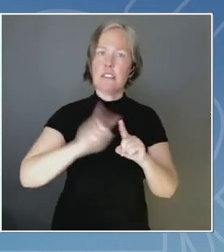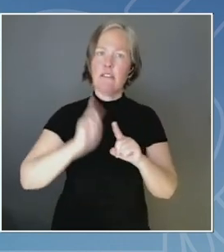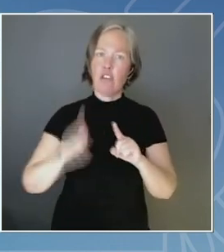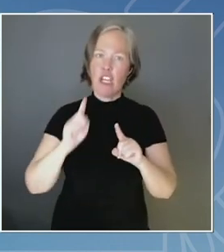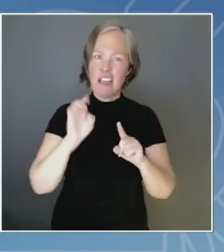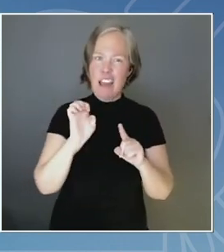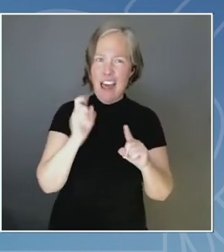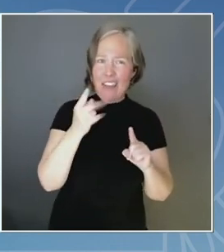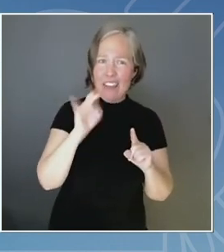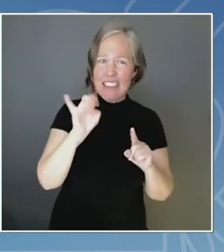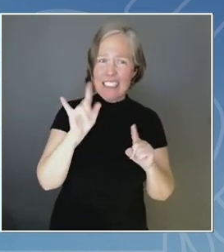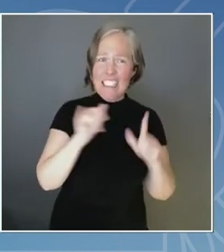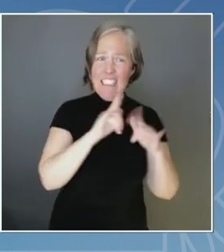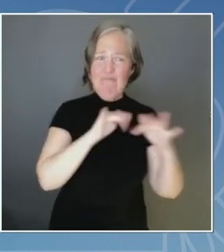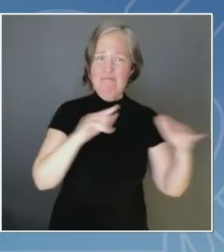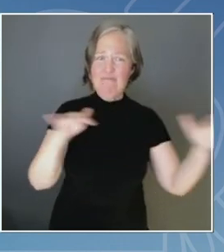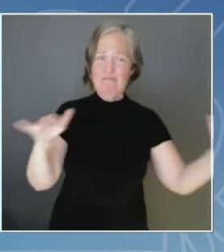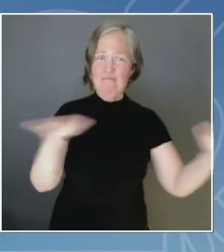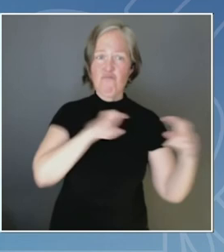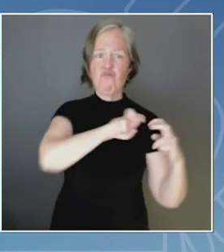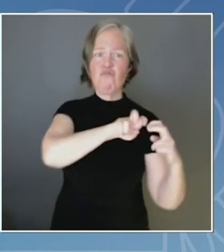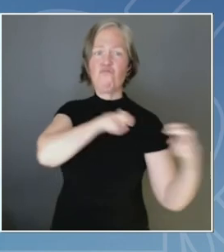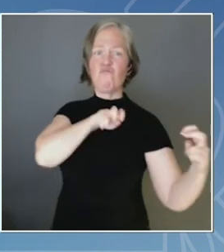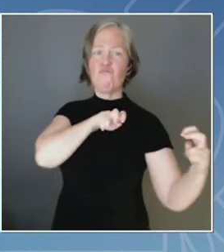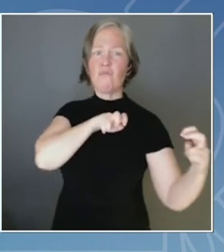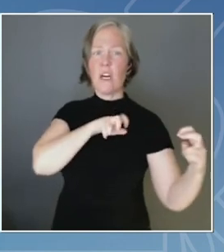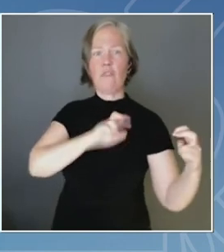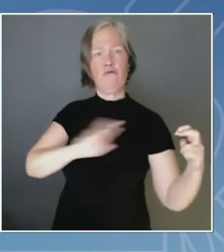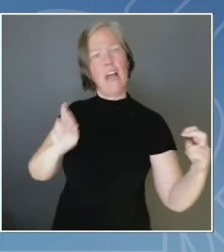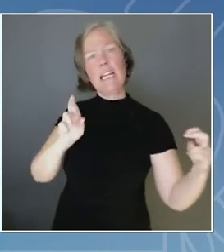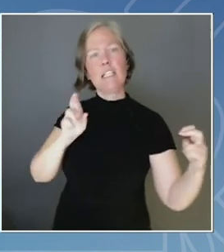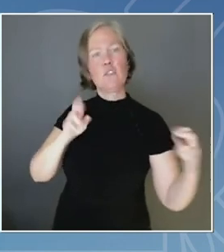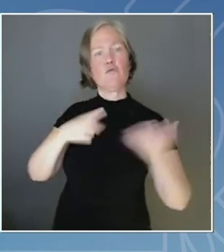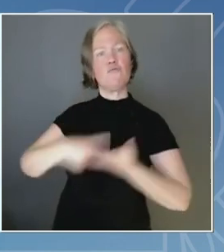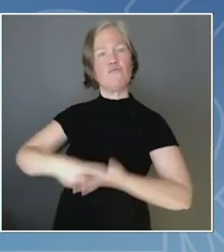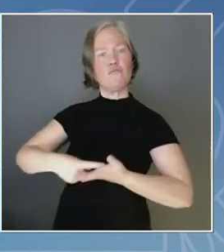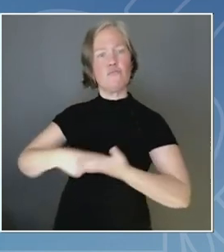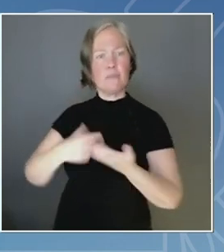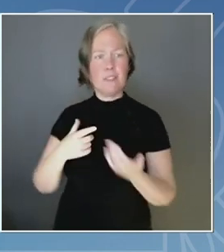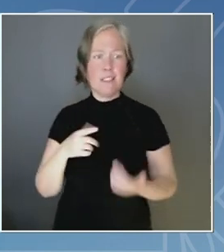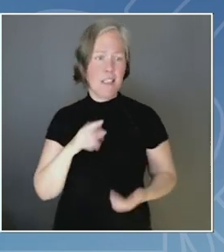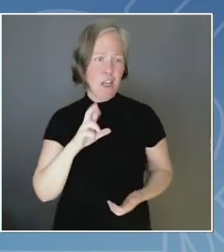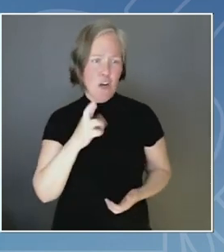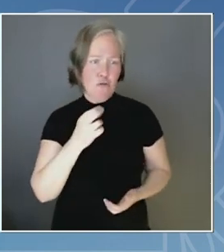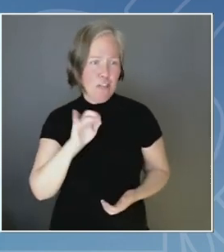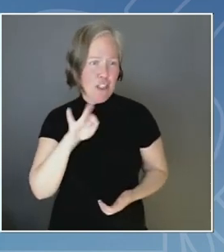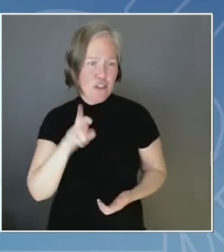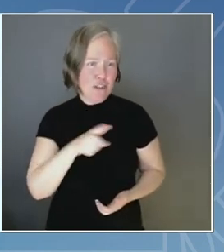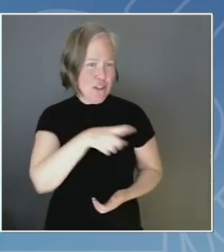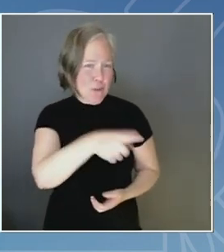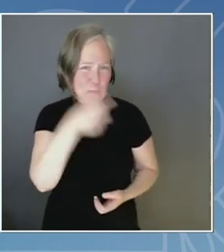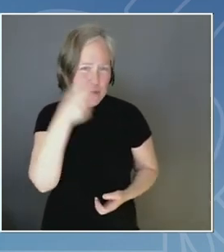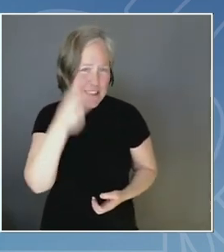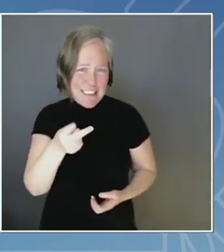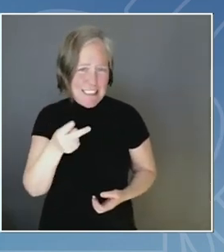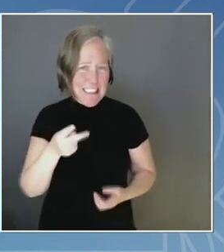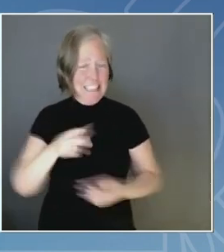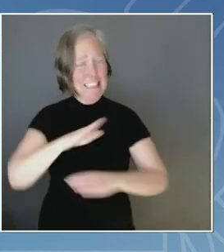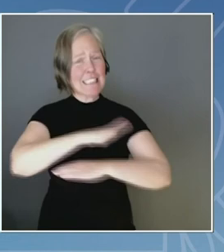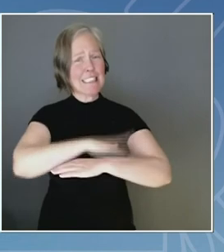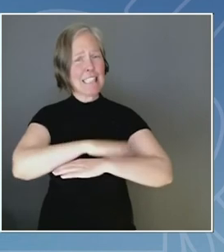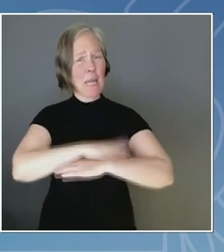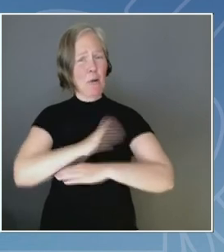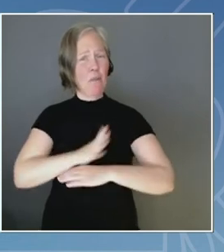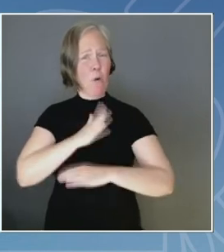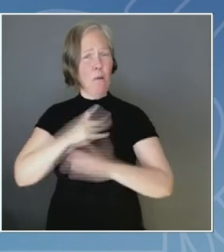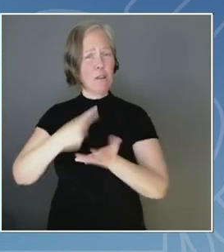on the U.S. side of the table in so many instances. Richard, you know this. We've been on that side of the table. So